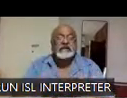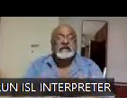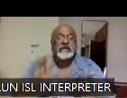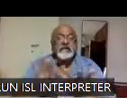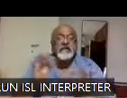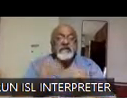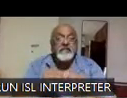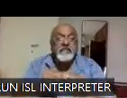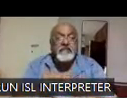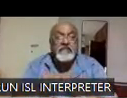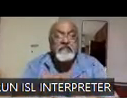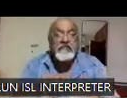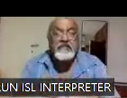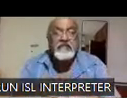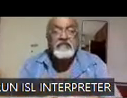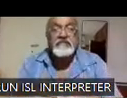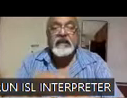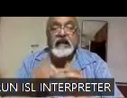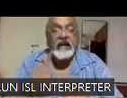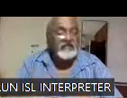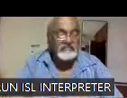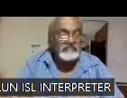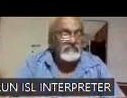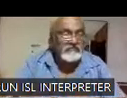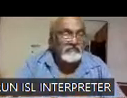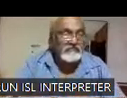is Mrs. Chip's full name?